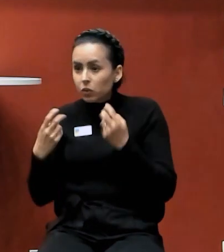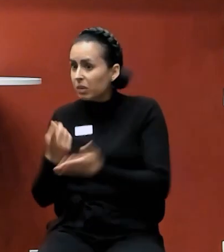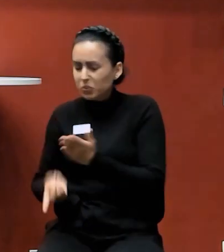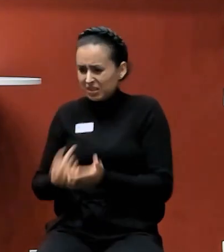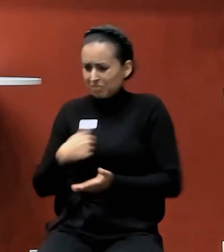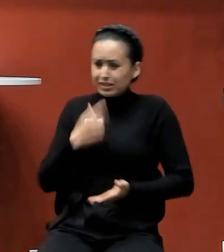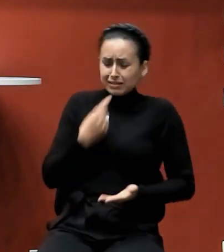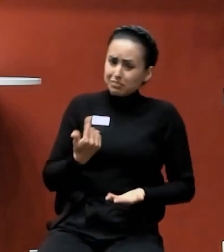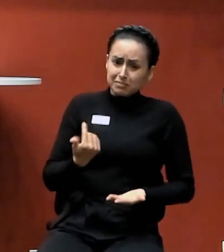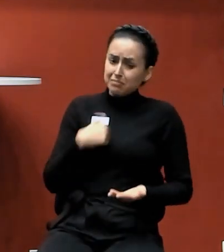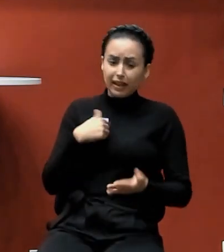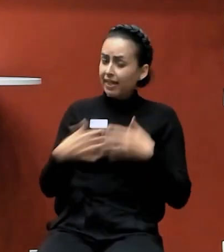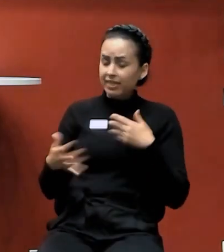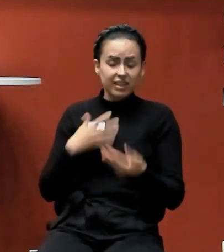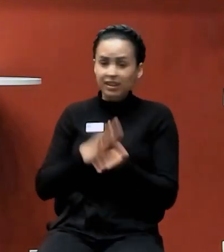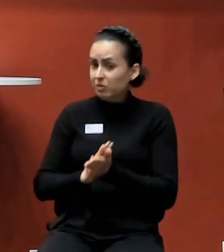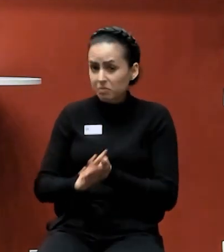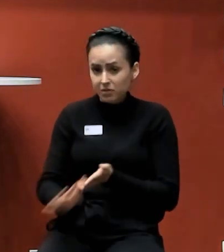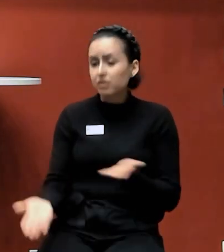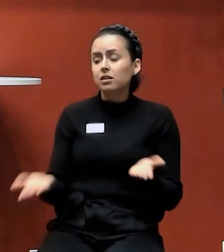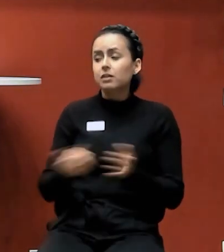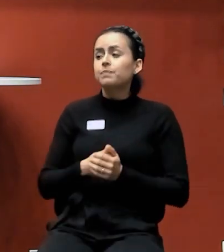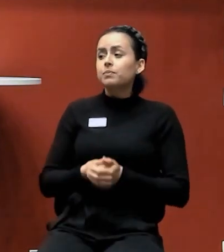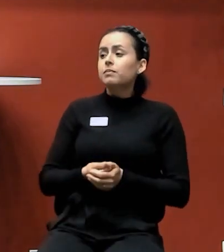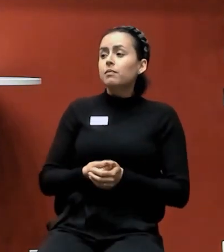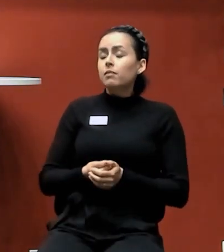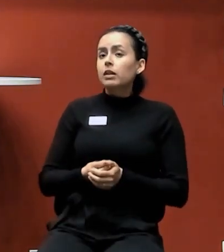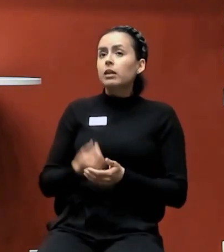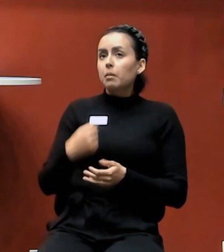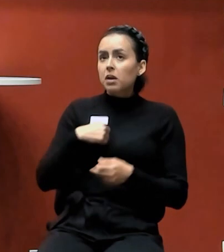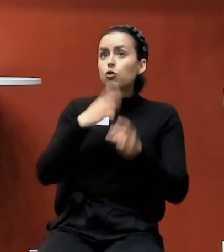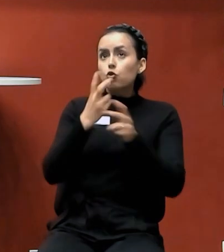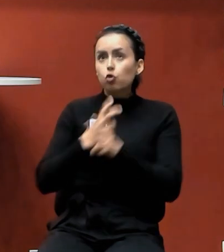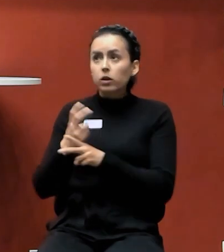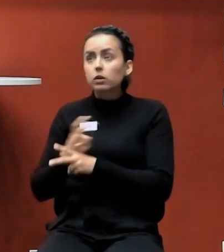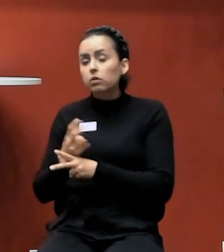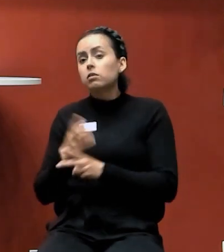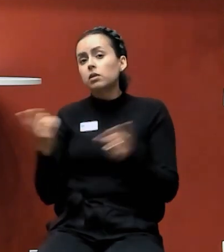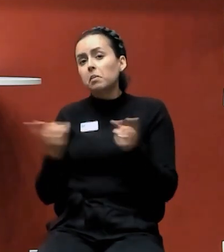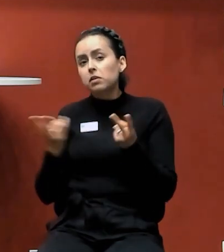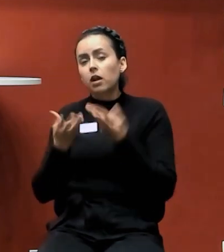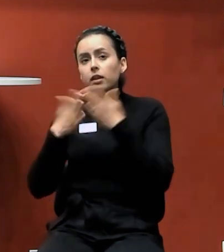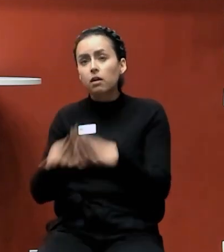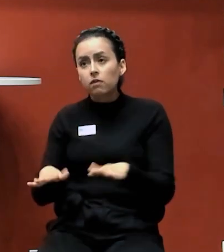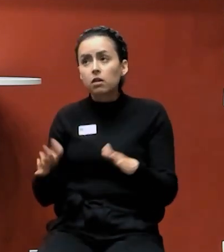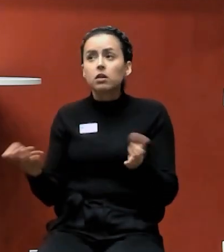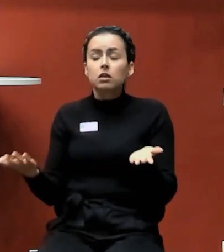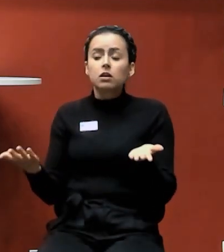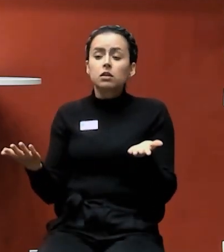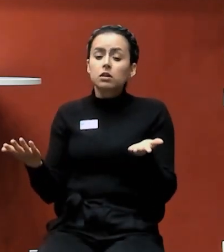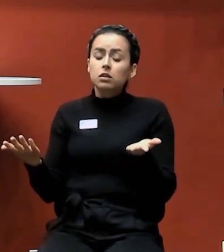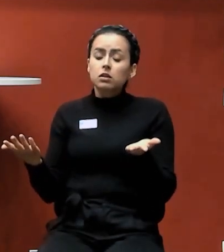even do anything. So, I've experienced it in such a way that I